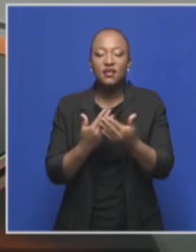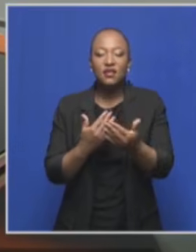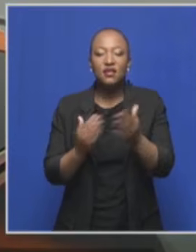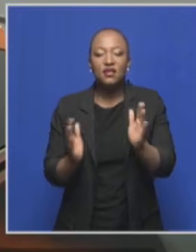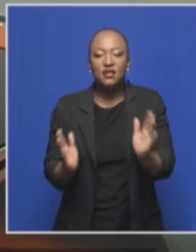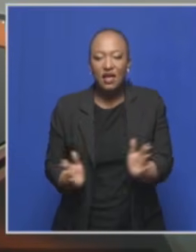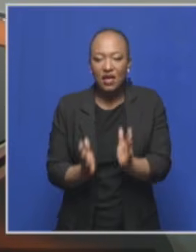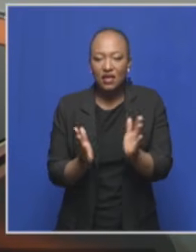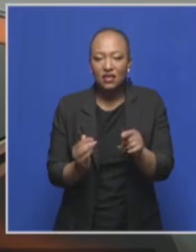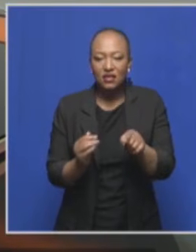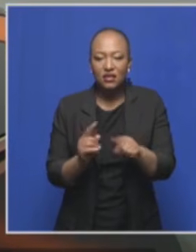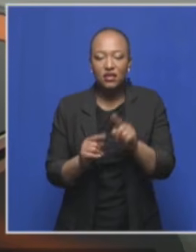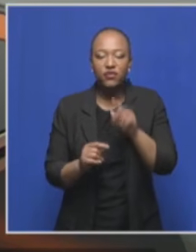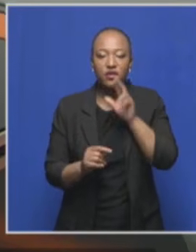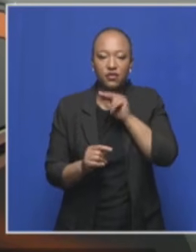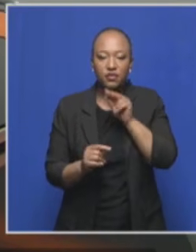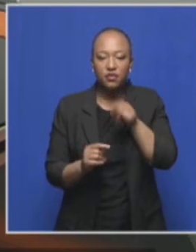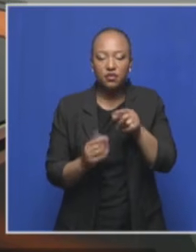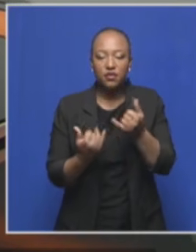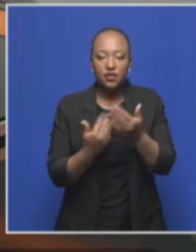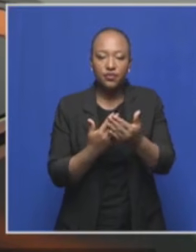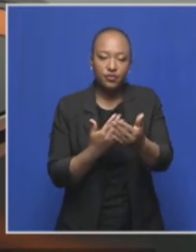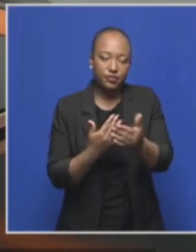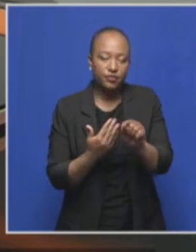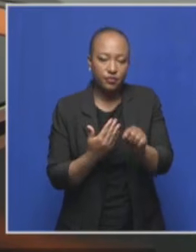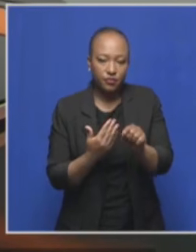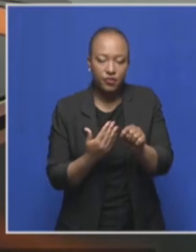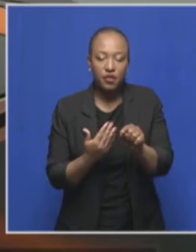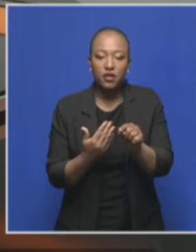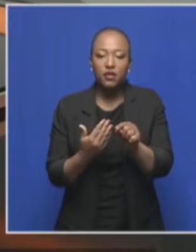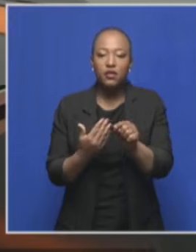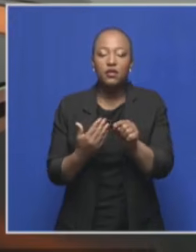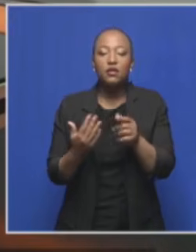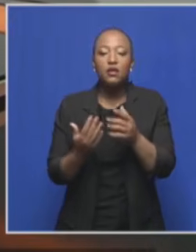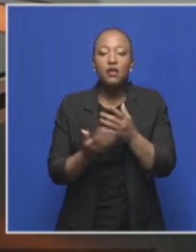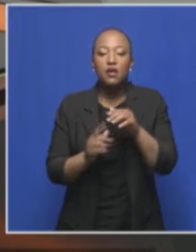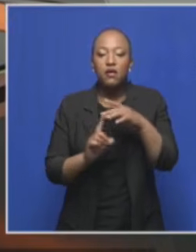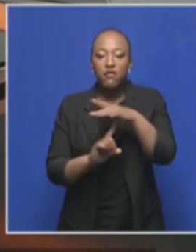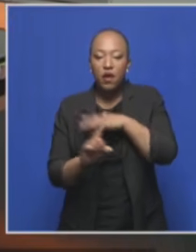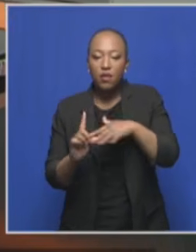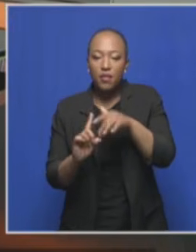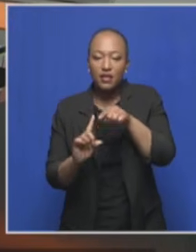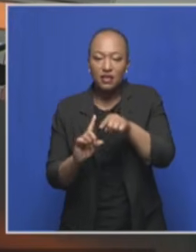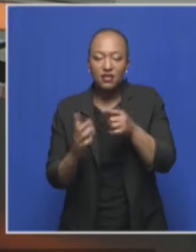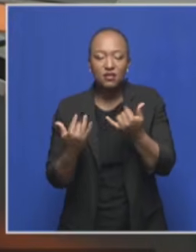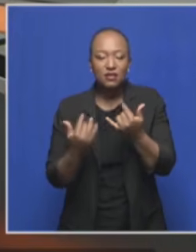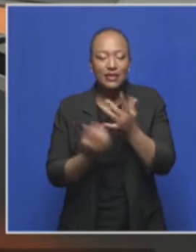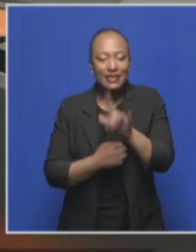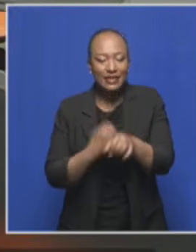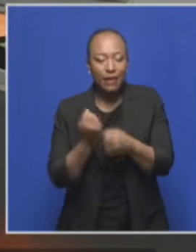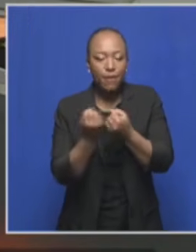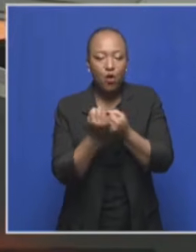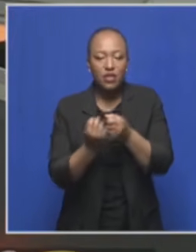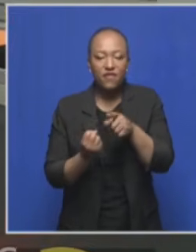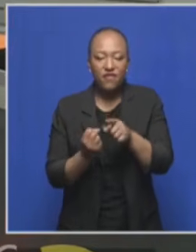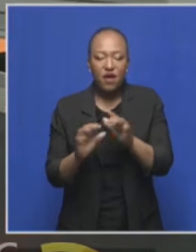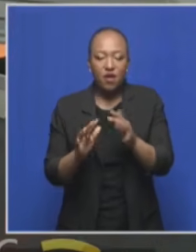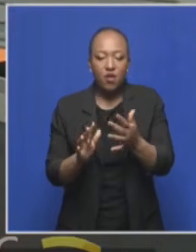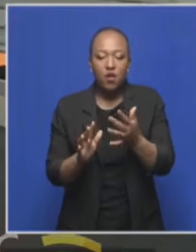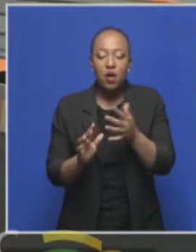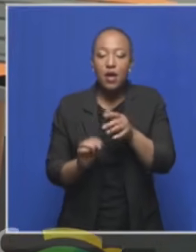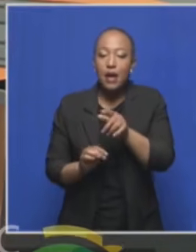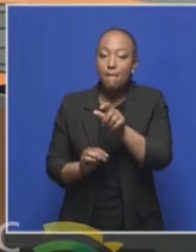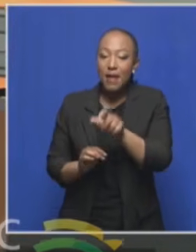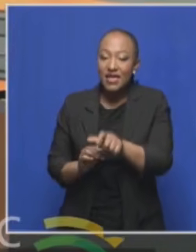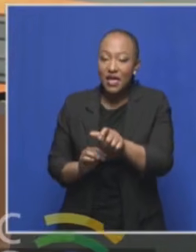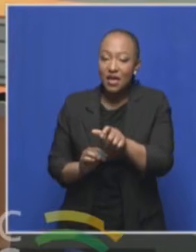him to speak up. So we're looking at the enabling environment, the supportive role as well, but even the bully